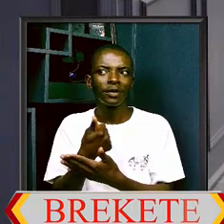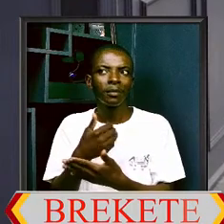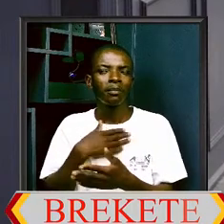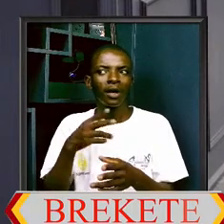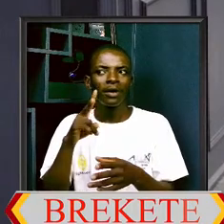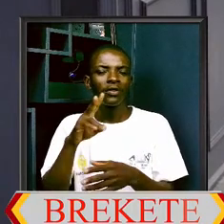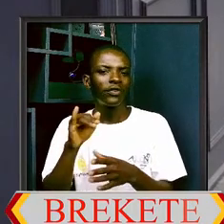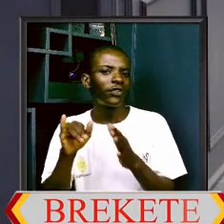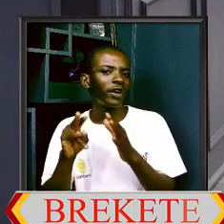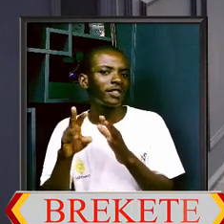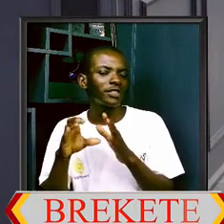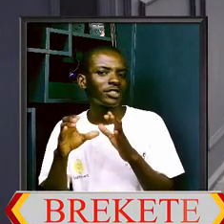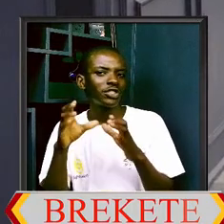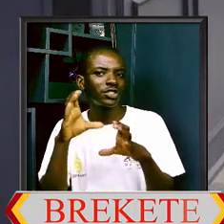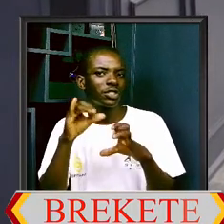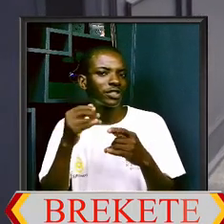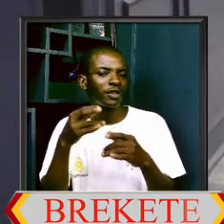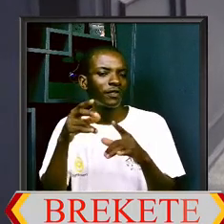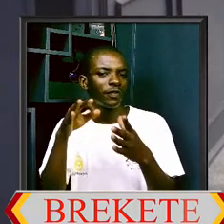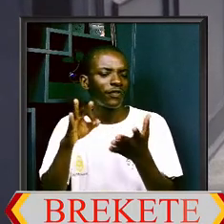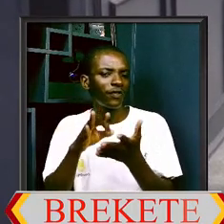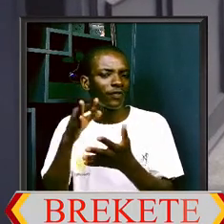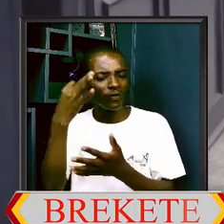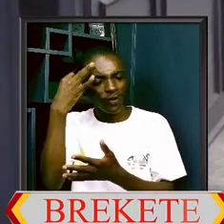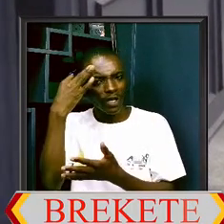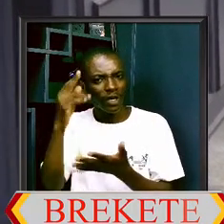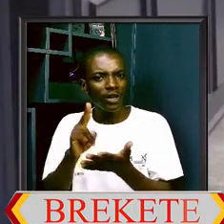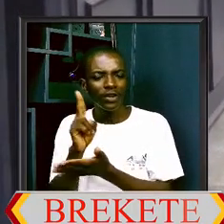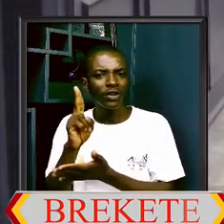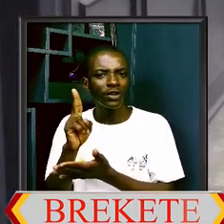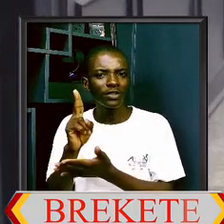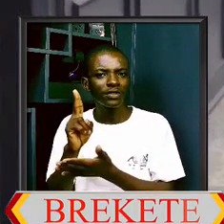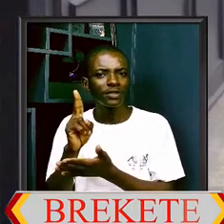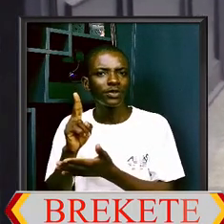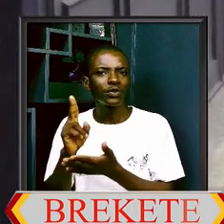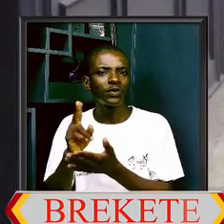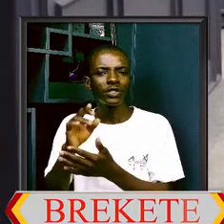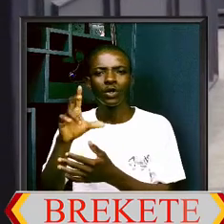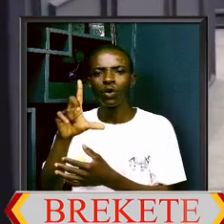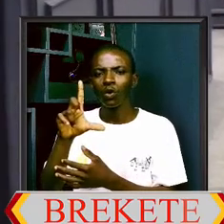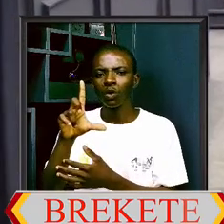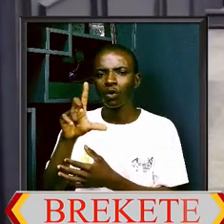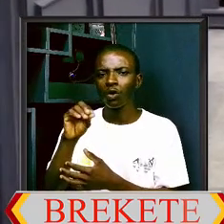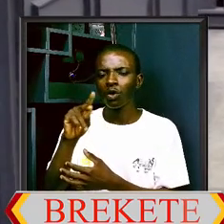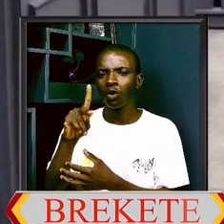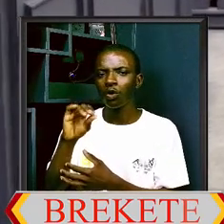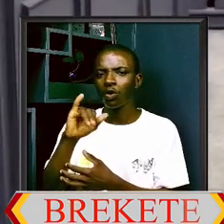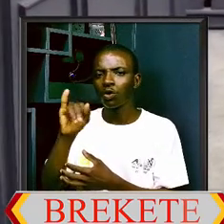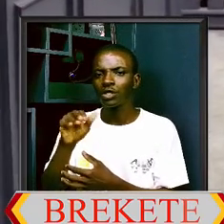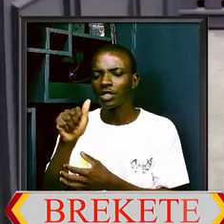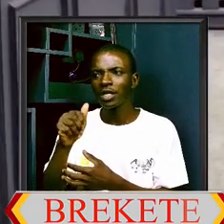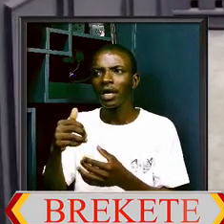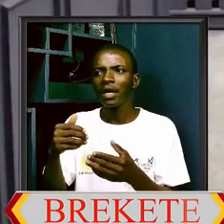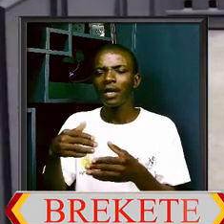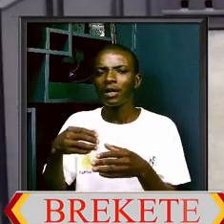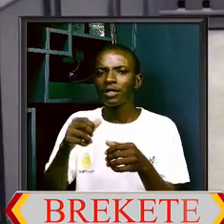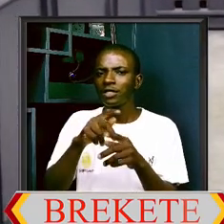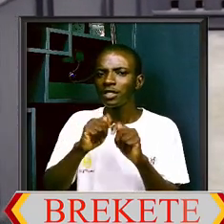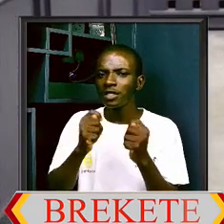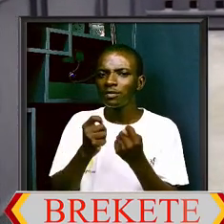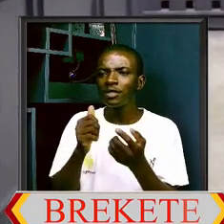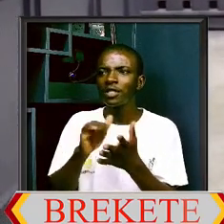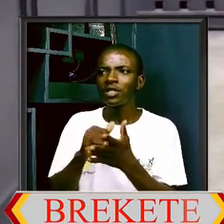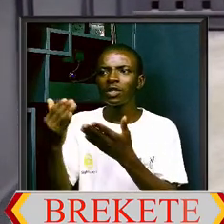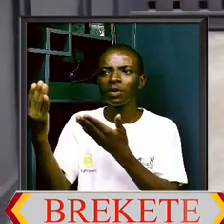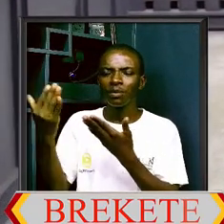Chancellor from the federal University Lo yes and the get team come to honor and respect